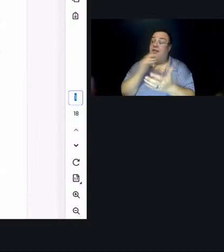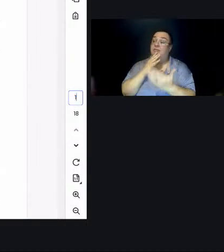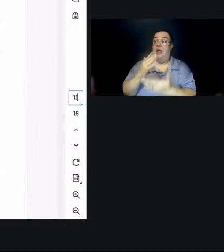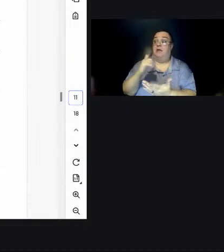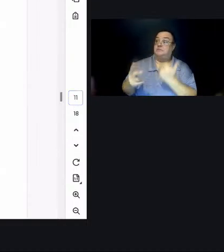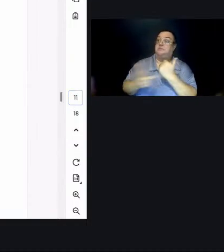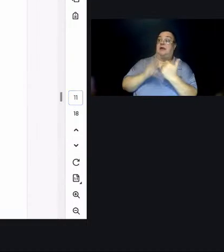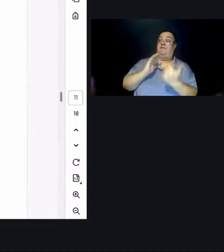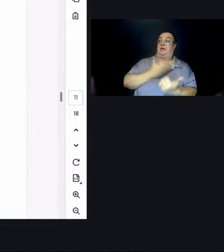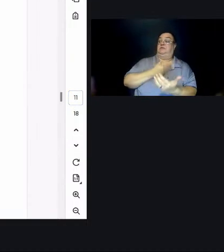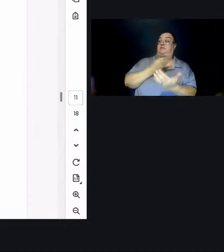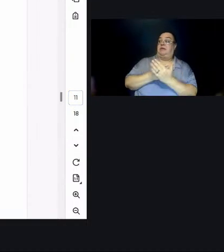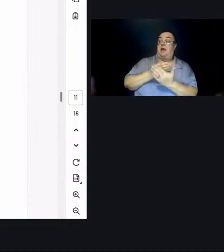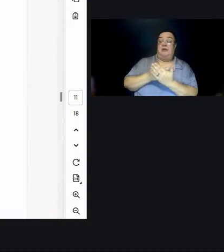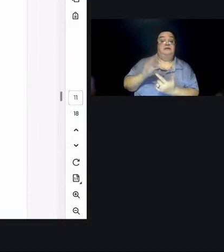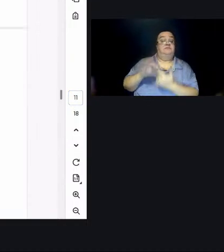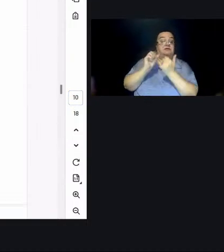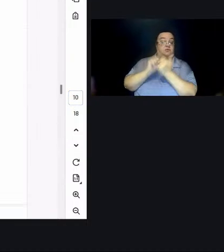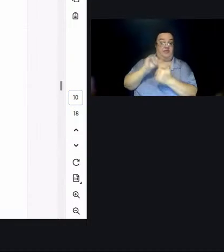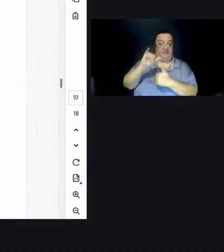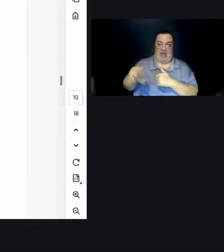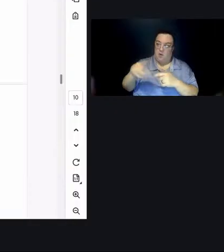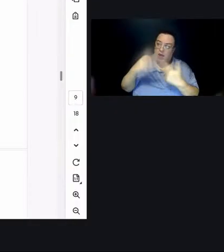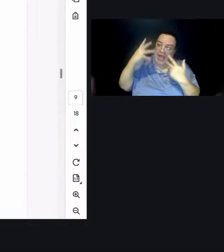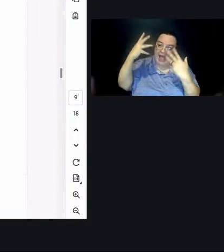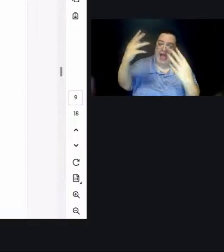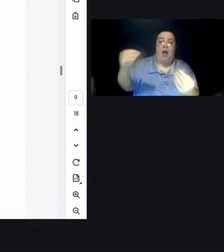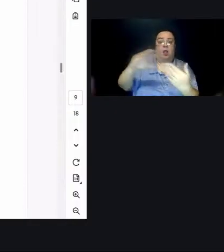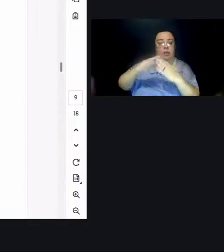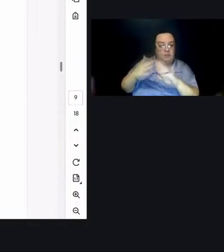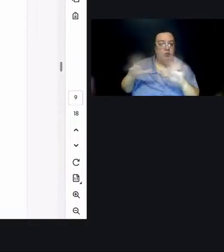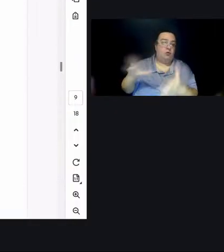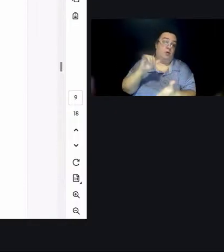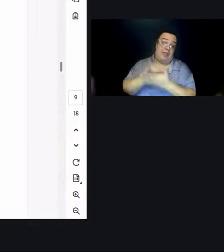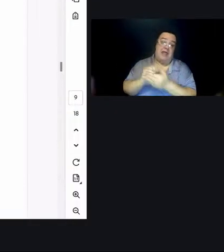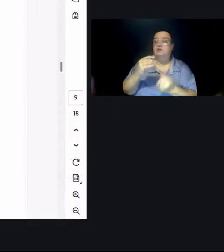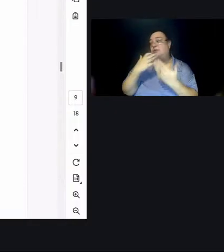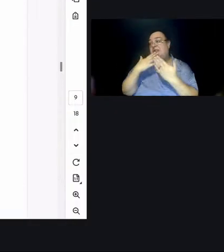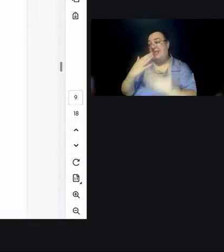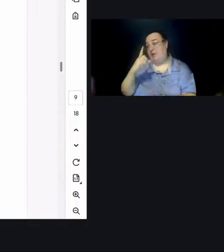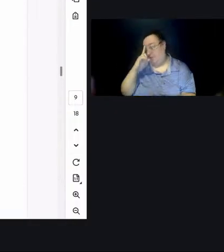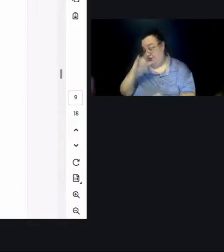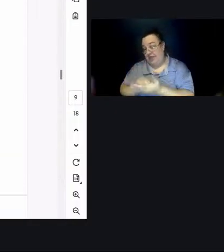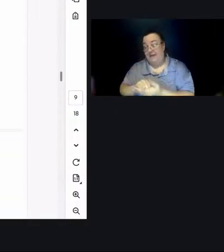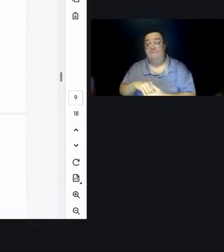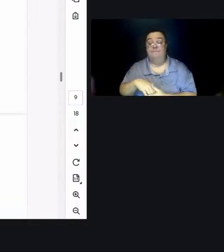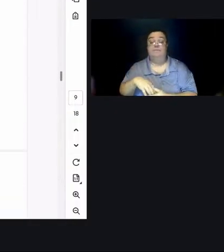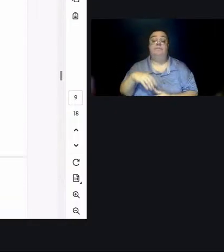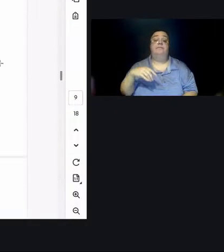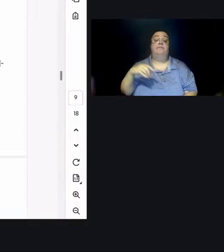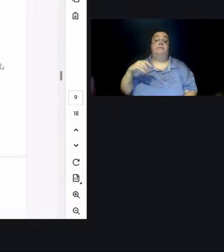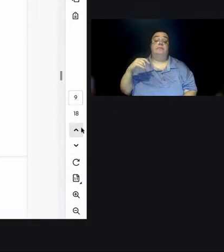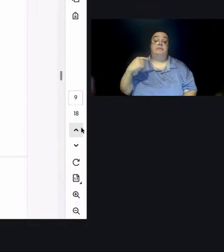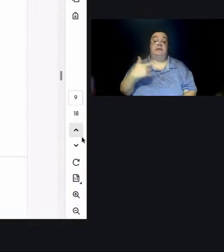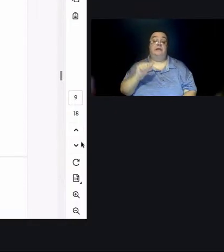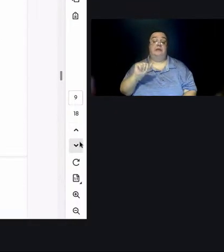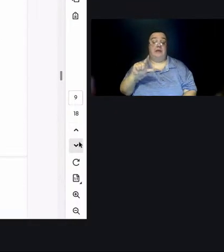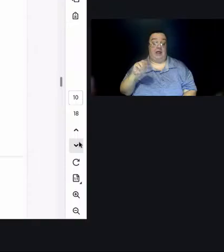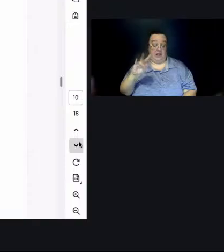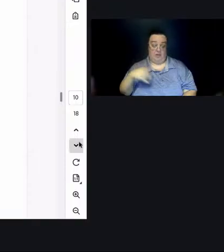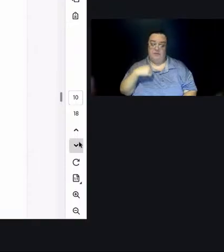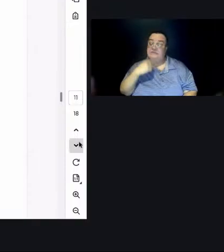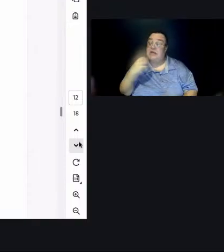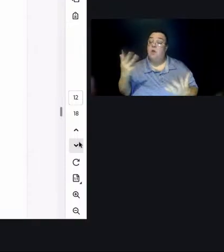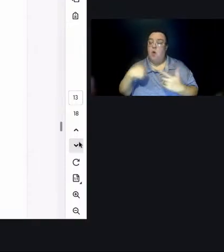but particularly with that, going out in the community and doing that. So thank you. And I'll tell you what, well, we're finding